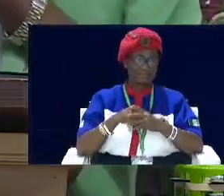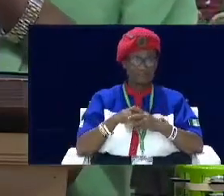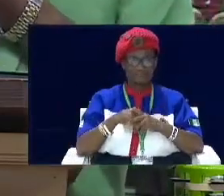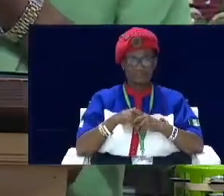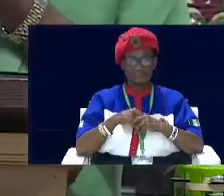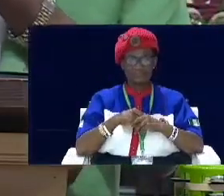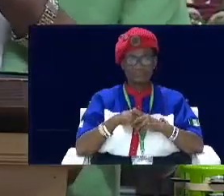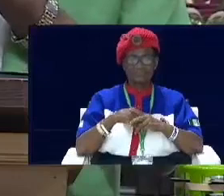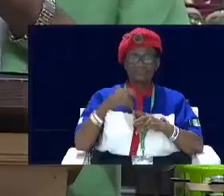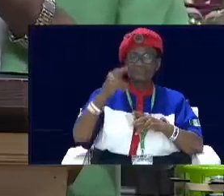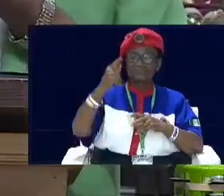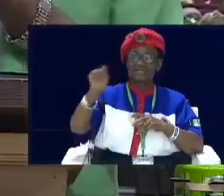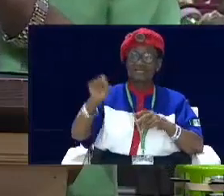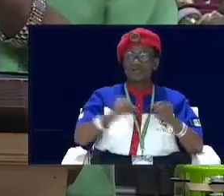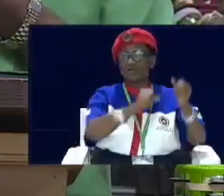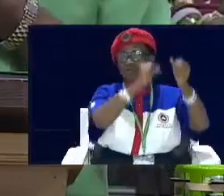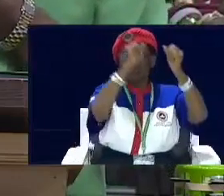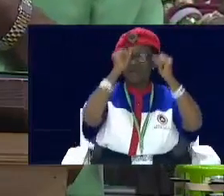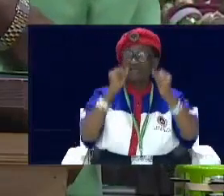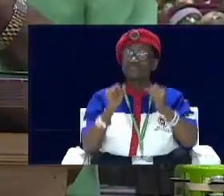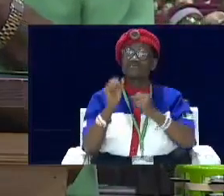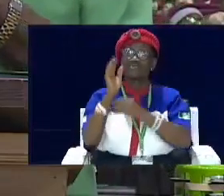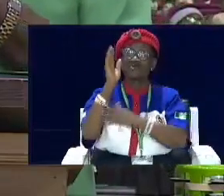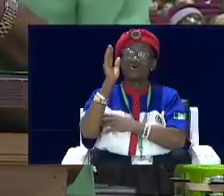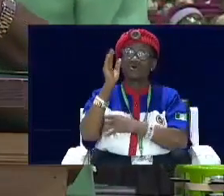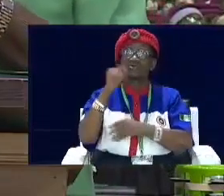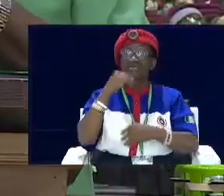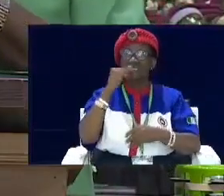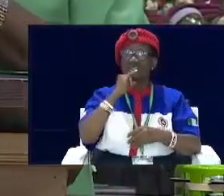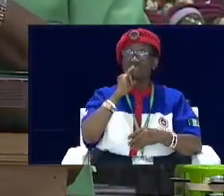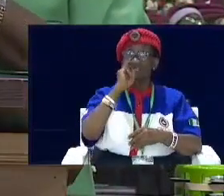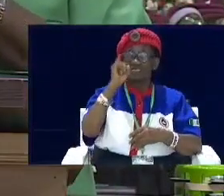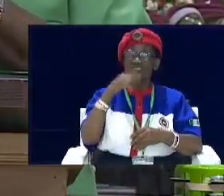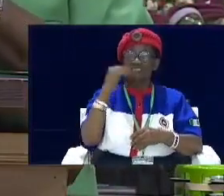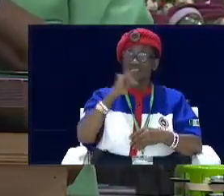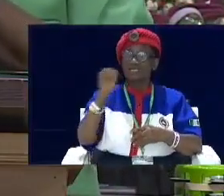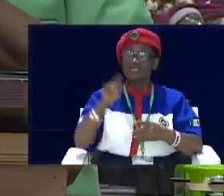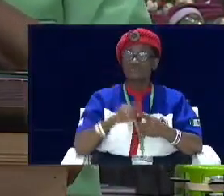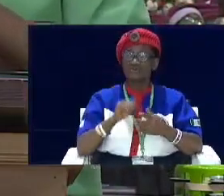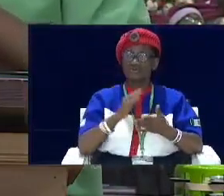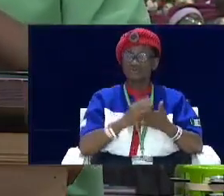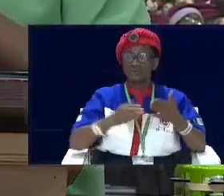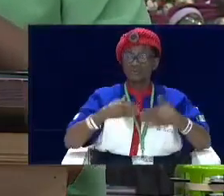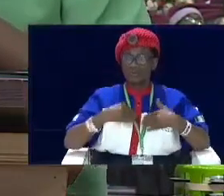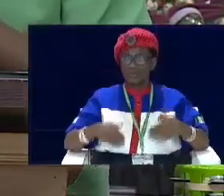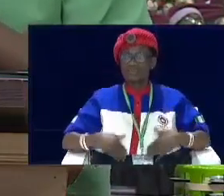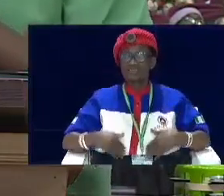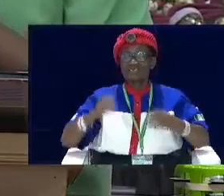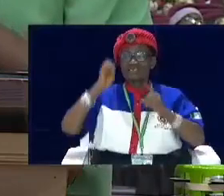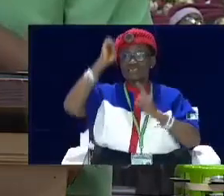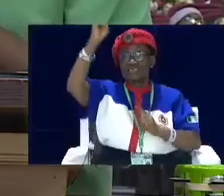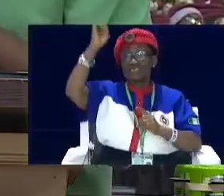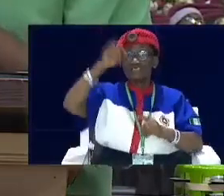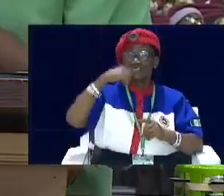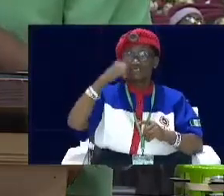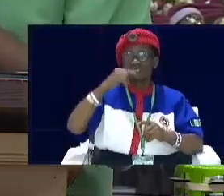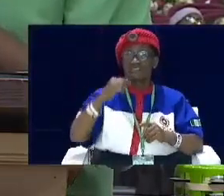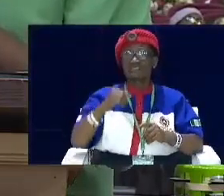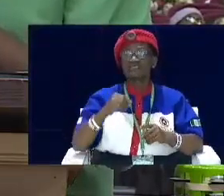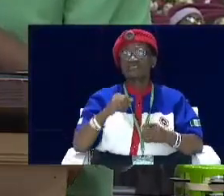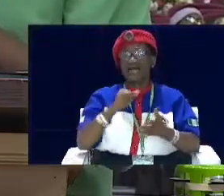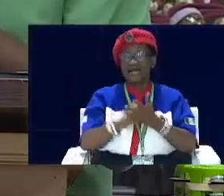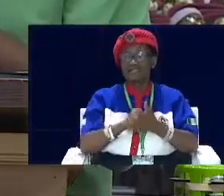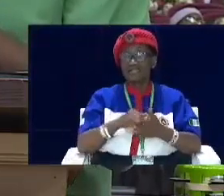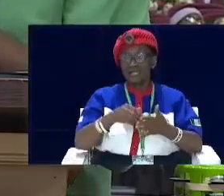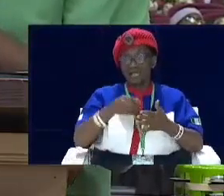The Almighty God is saying to somebody. Ọlọ́run Olódùmarè ń sọ fún ẹnìkan. He said, because my name is I am that I am. Pé nítorí